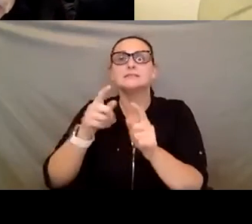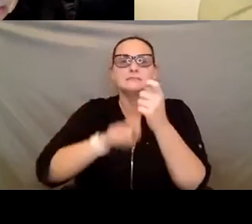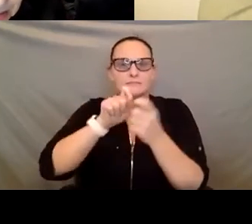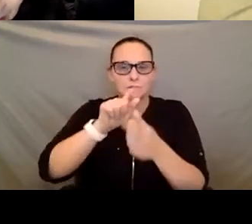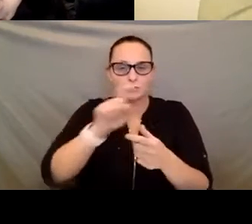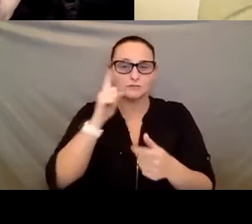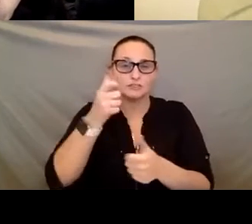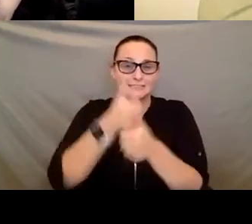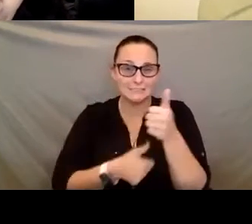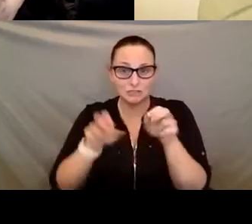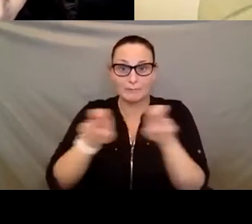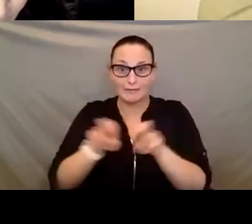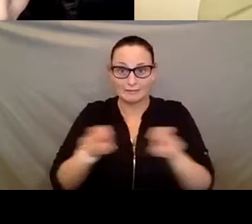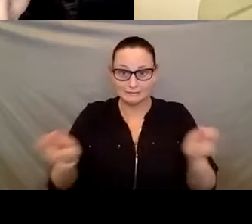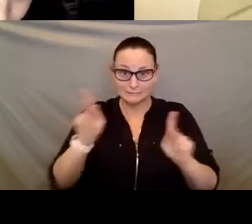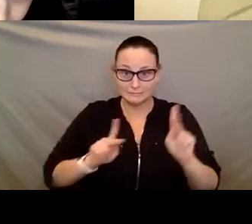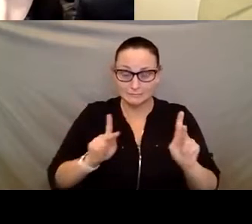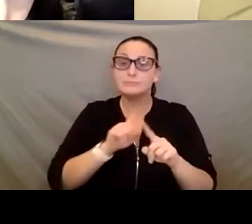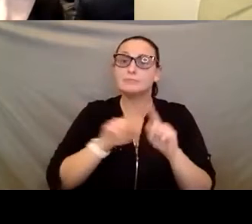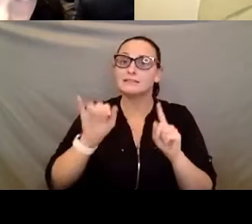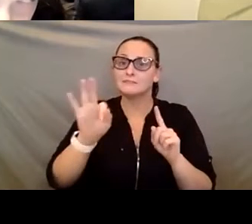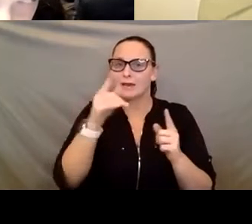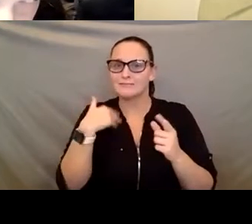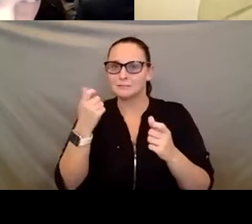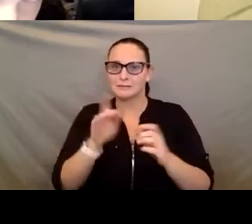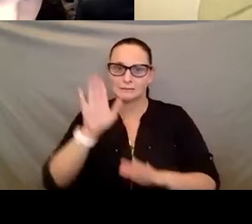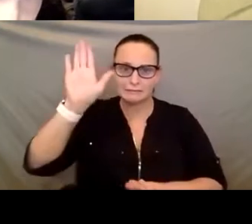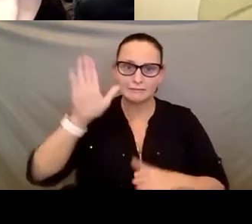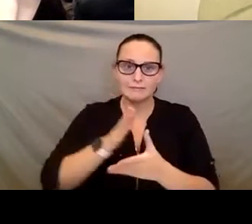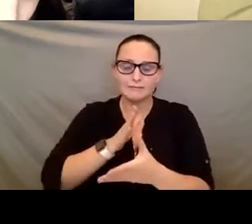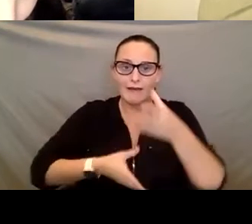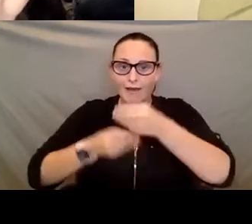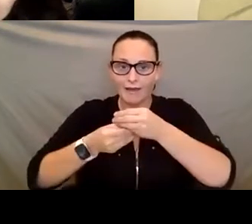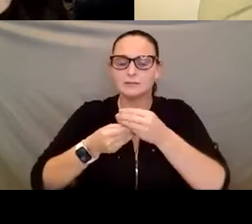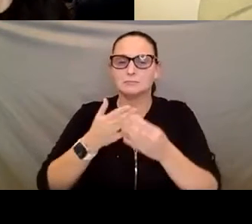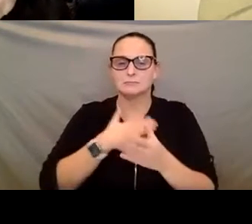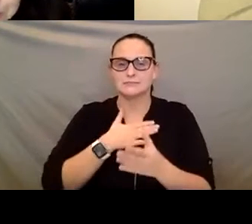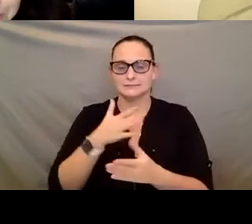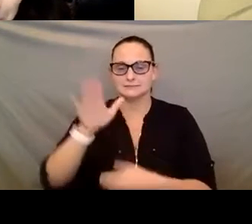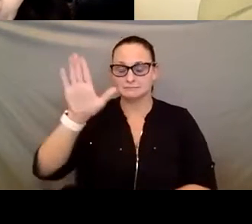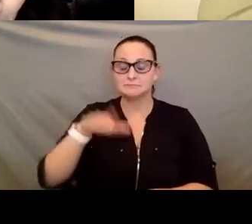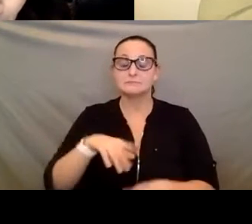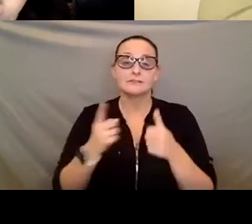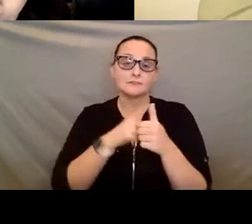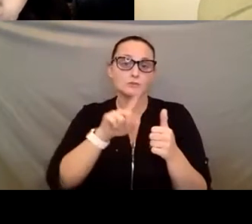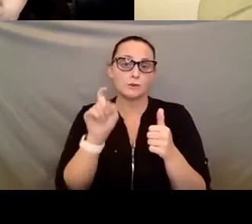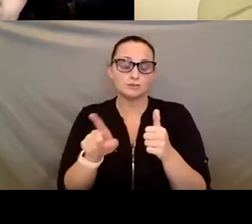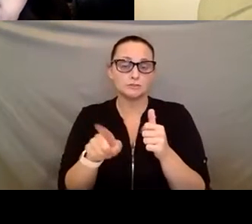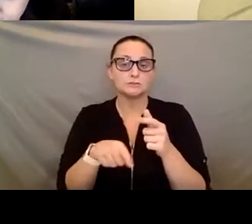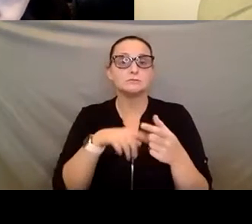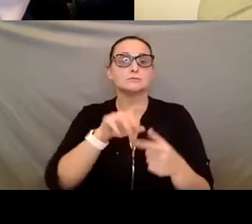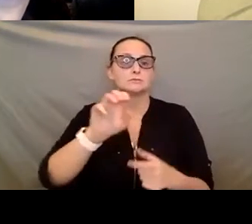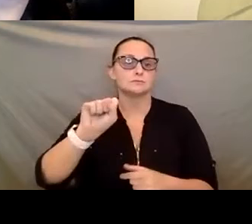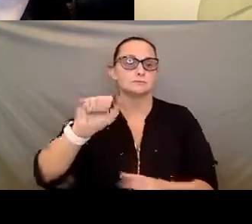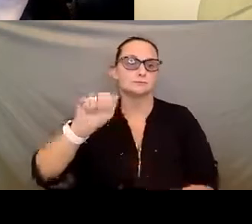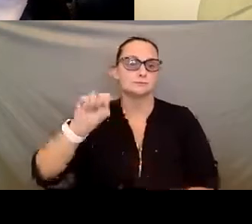panelists, but if any of you have anything to interject or want to add anything, please chime in. So the first question will go to